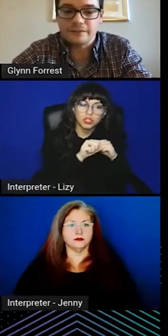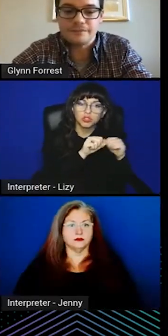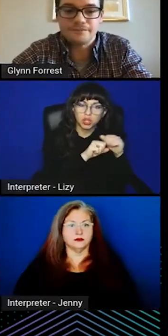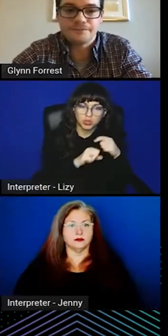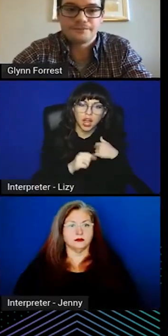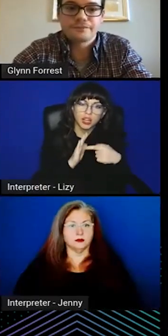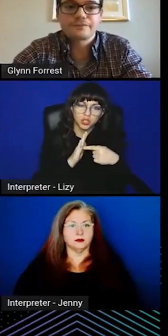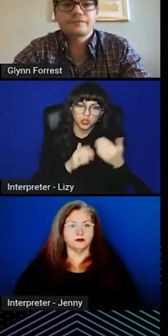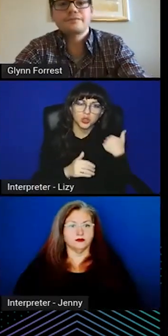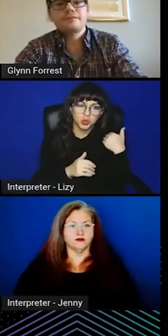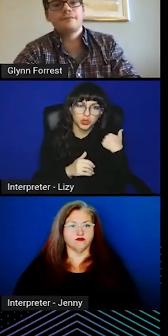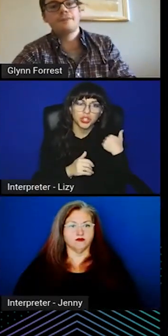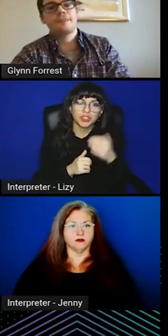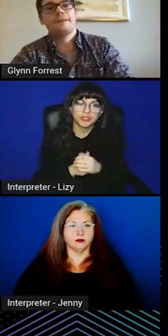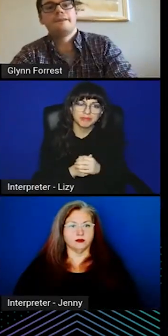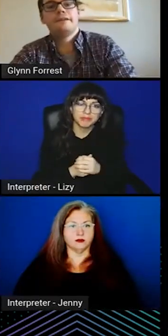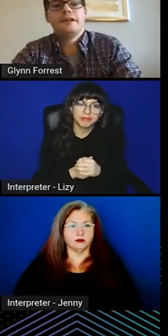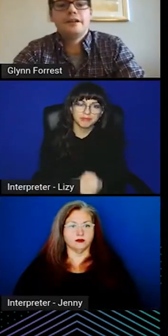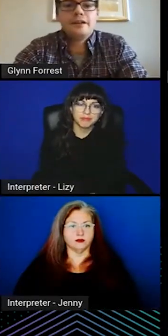earlier.